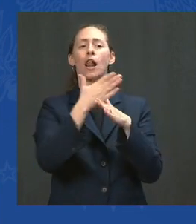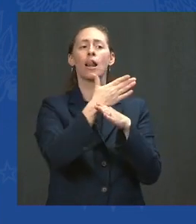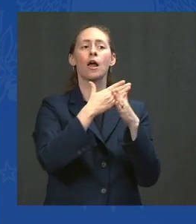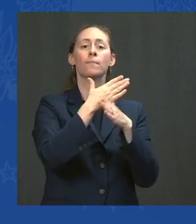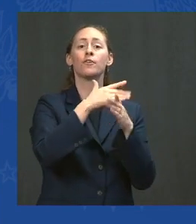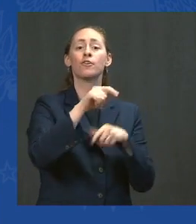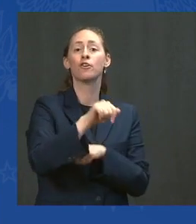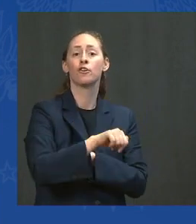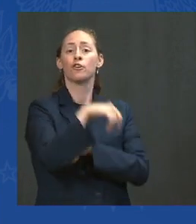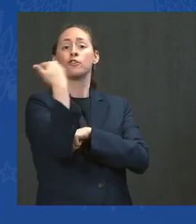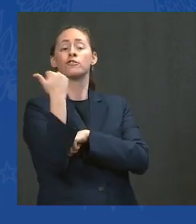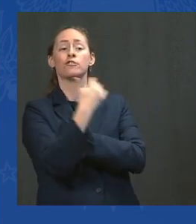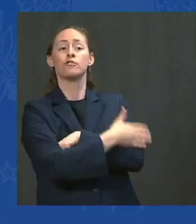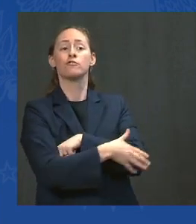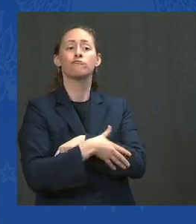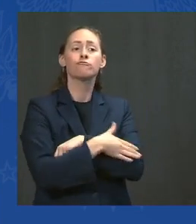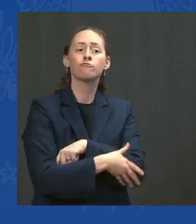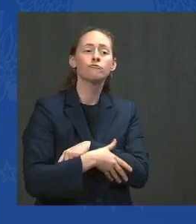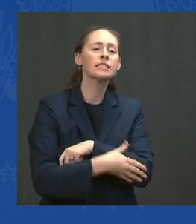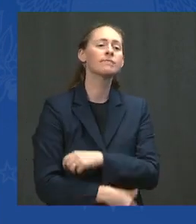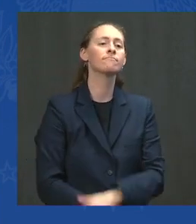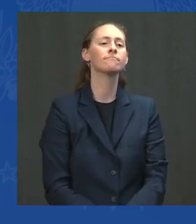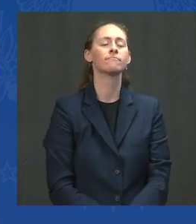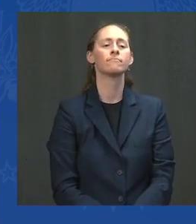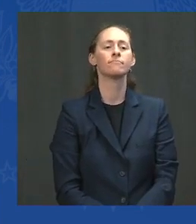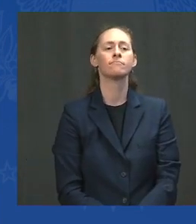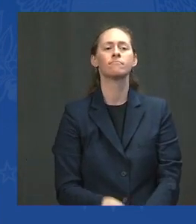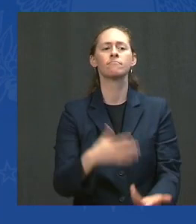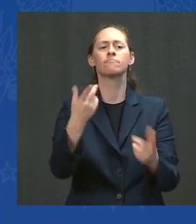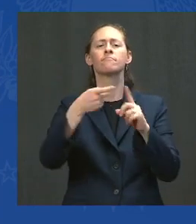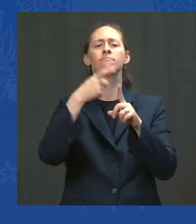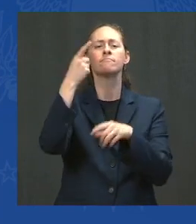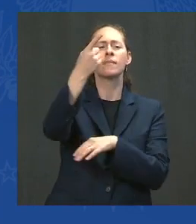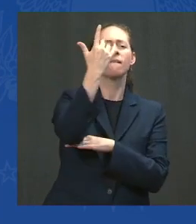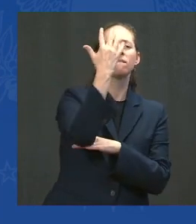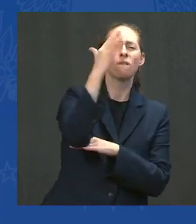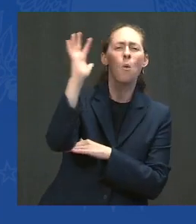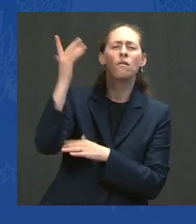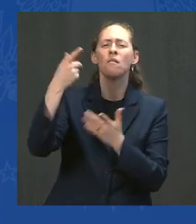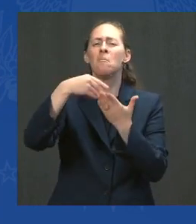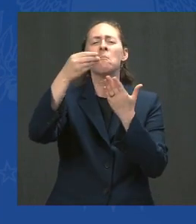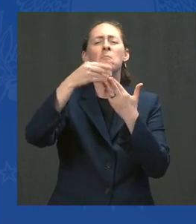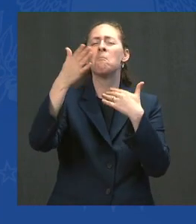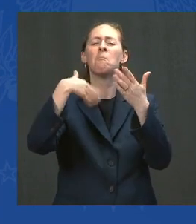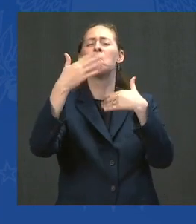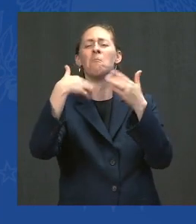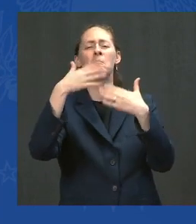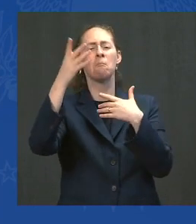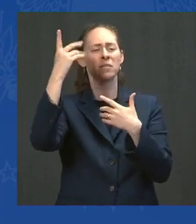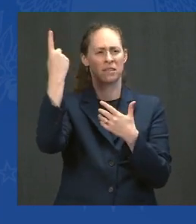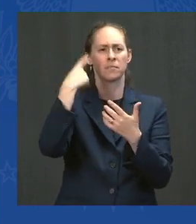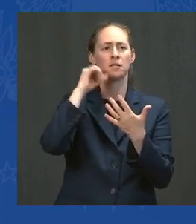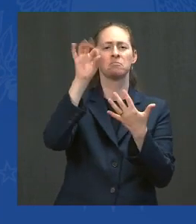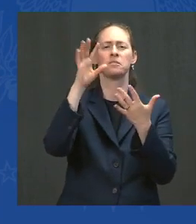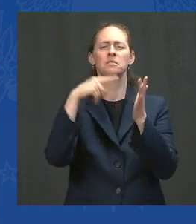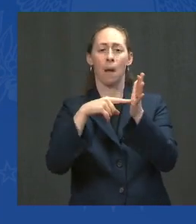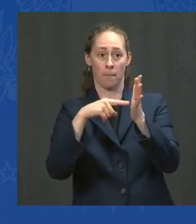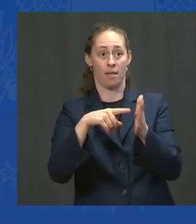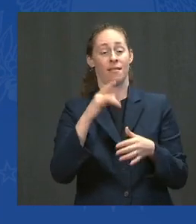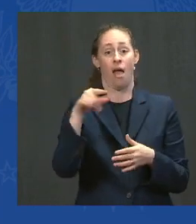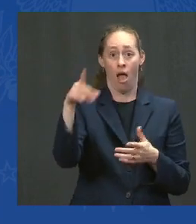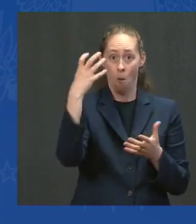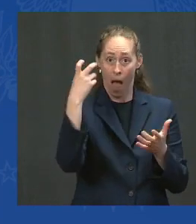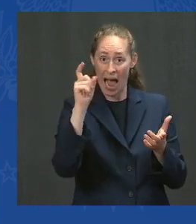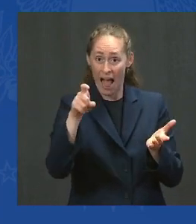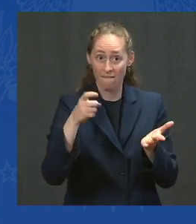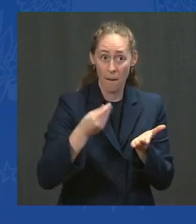department is buying trucks or hoses or whatever they need, okay? They got to buy something that's all of it that's been made